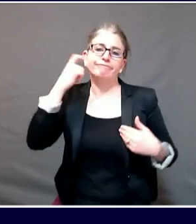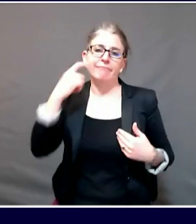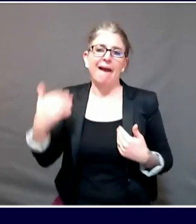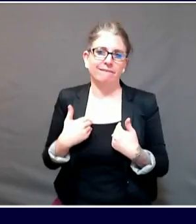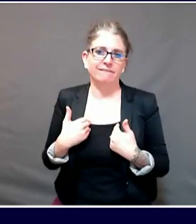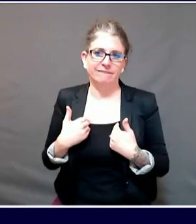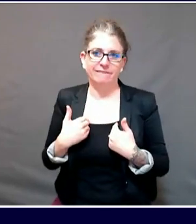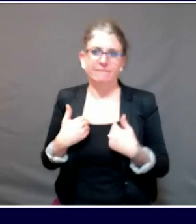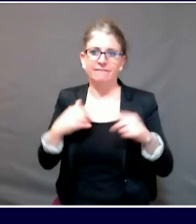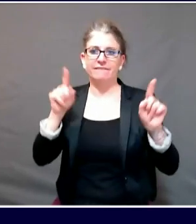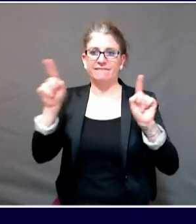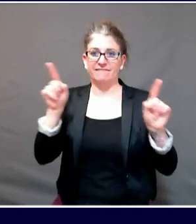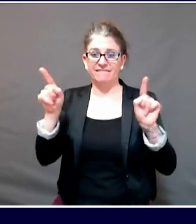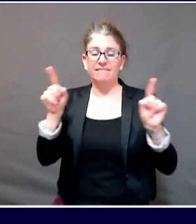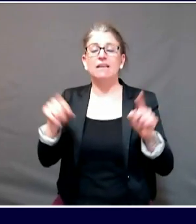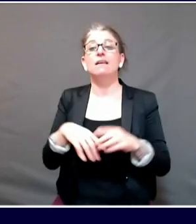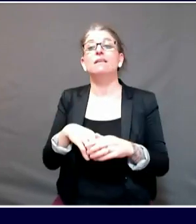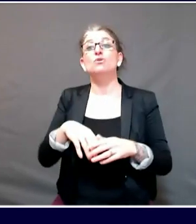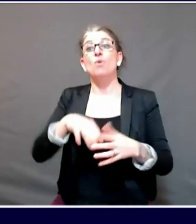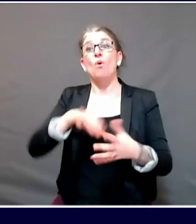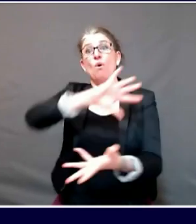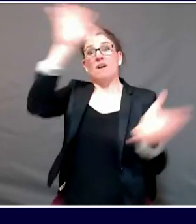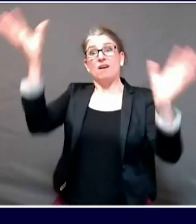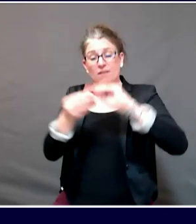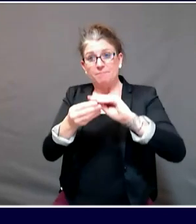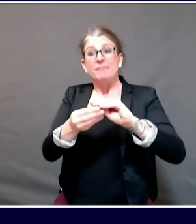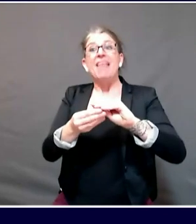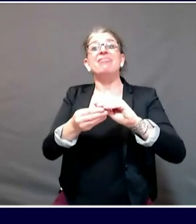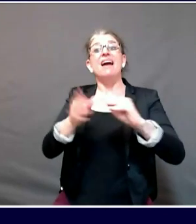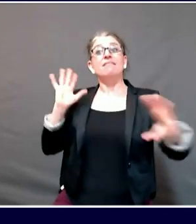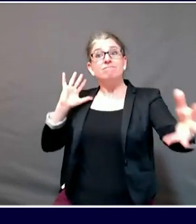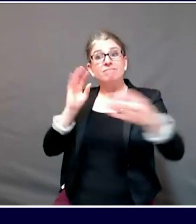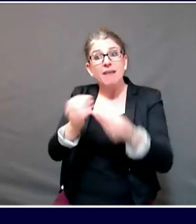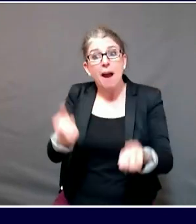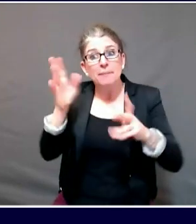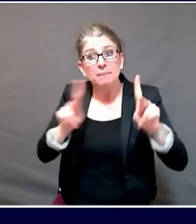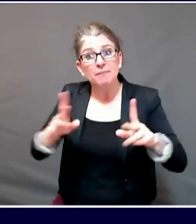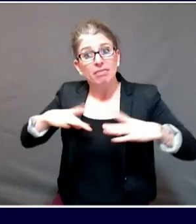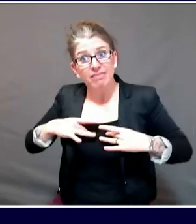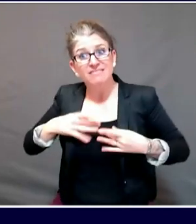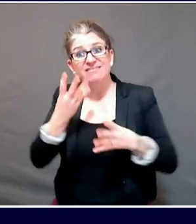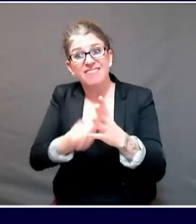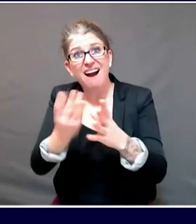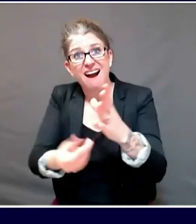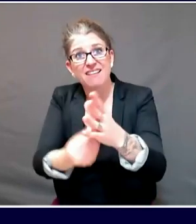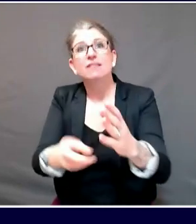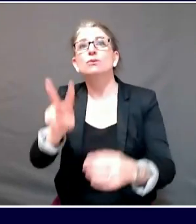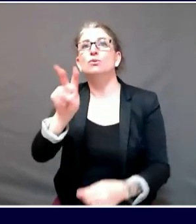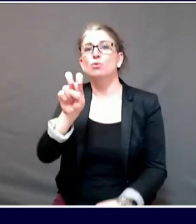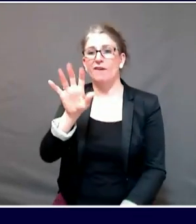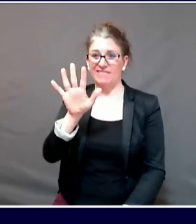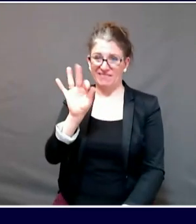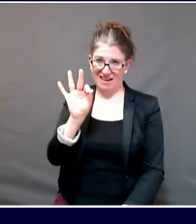273 people have been hospitalized with COVID-19. And right now, this very moment,